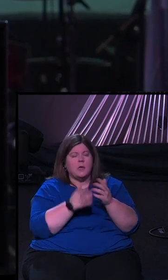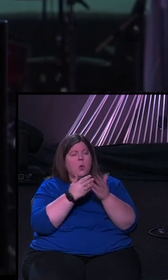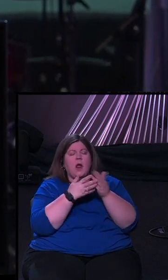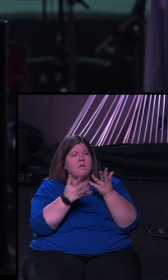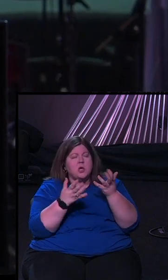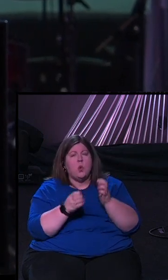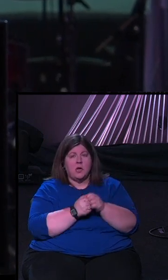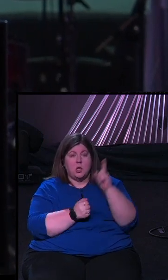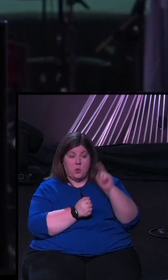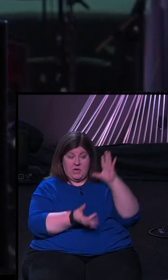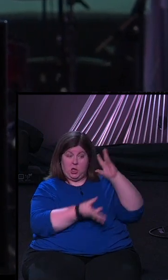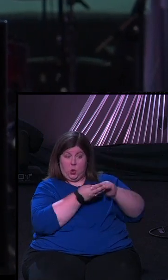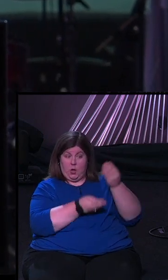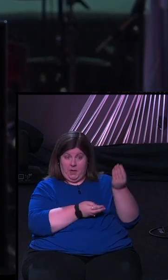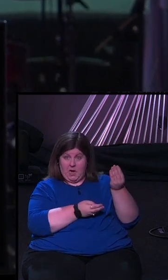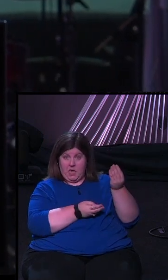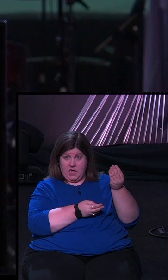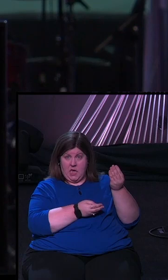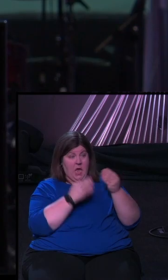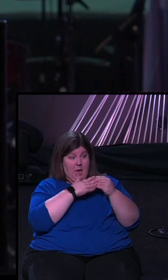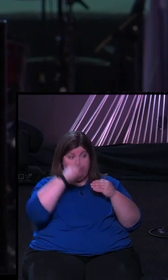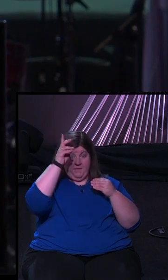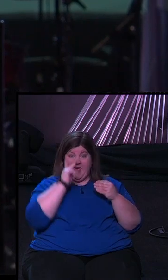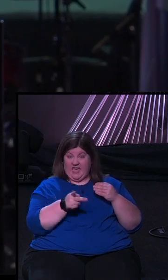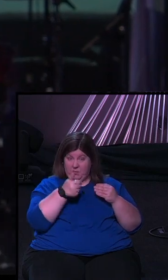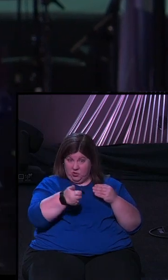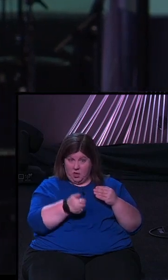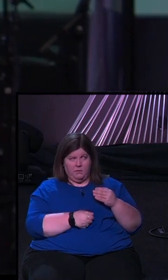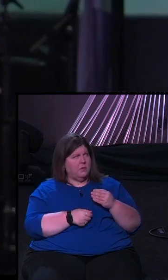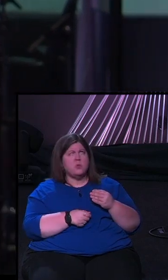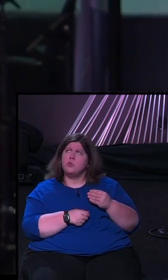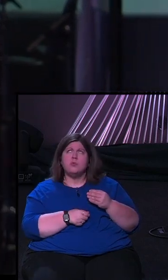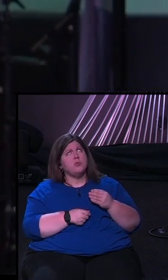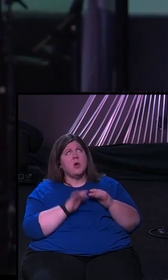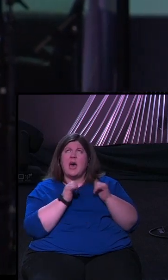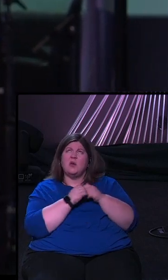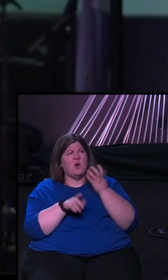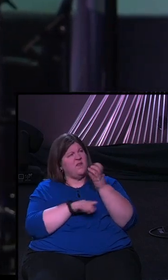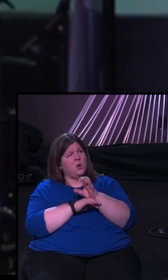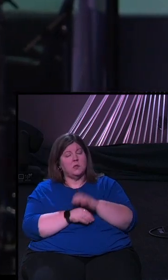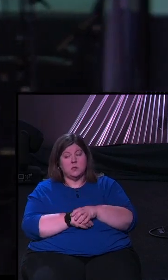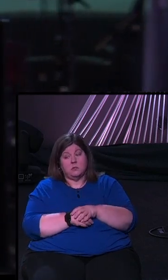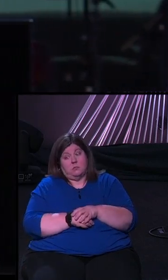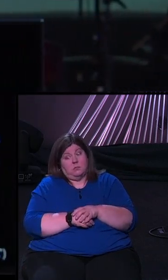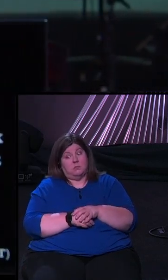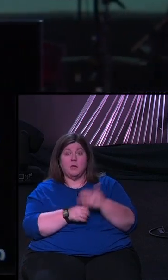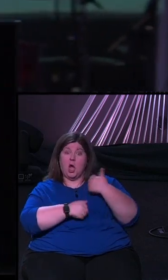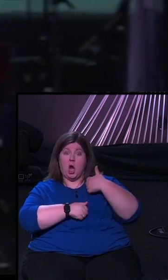this city. And anything above that is yours. And you go, well, I don't know, how do I make people do that? And they'll go, here's the